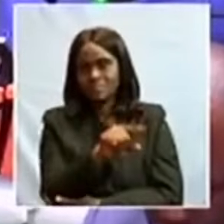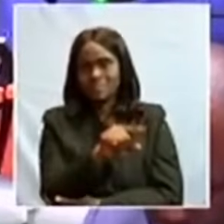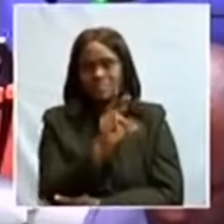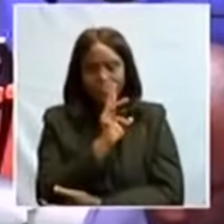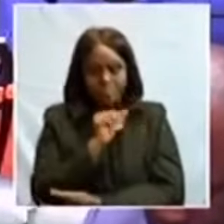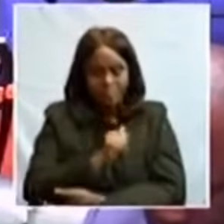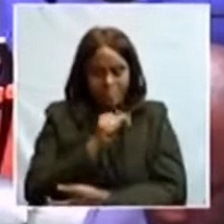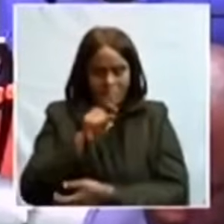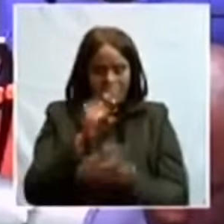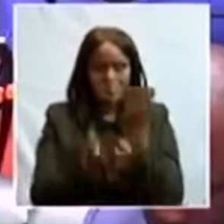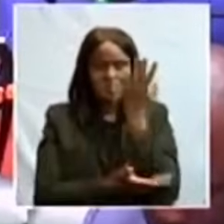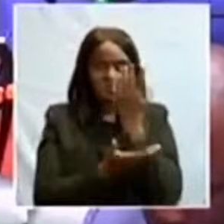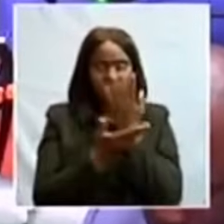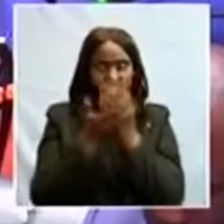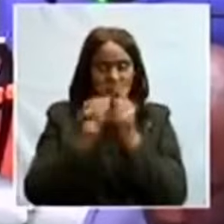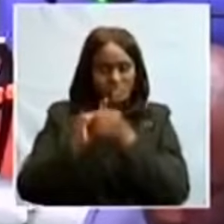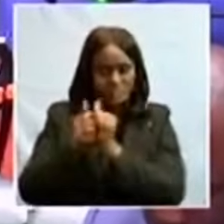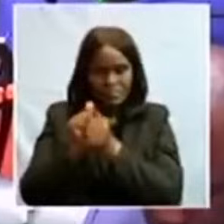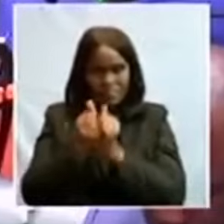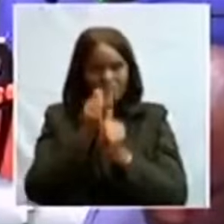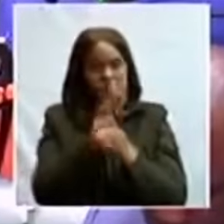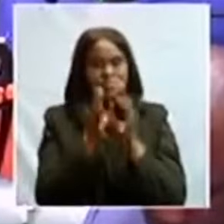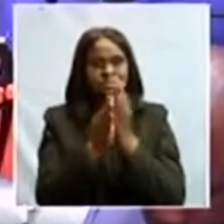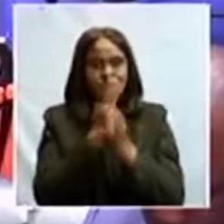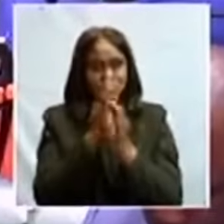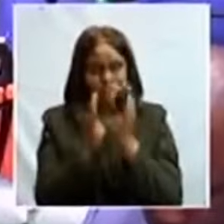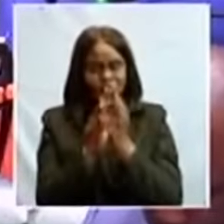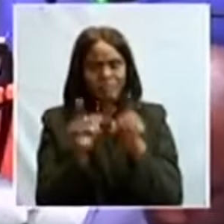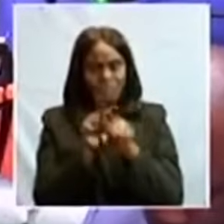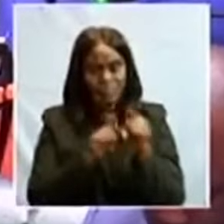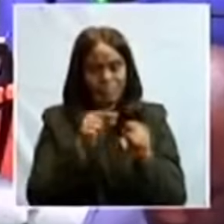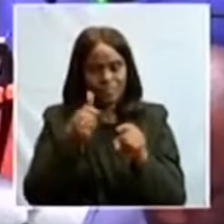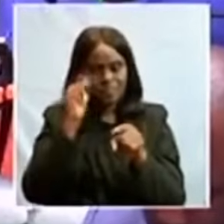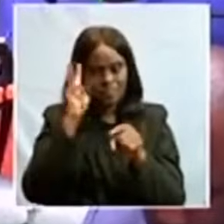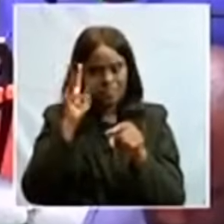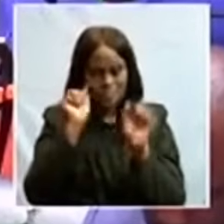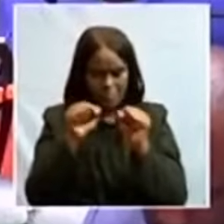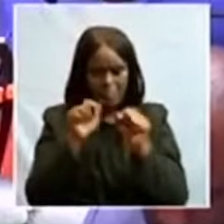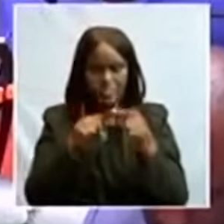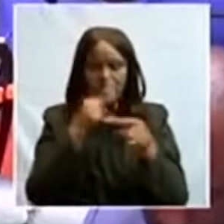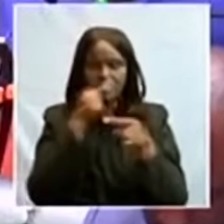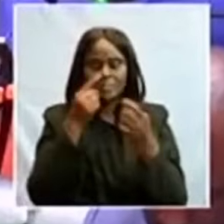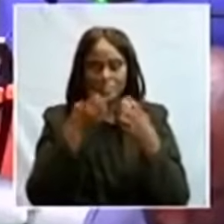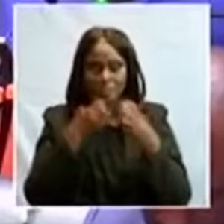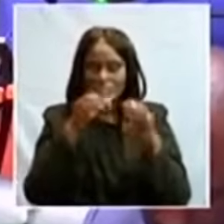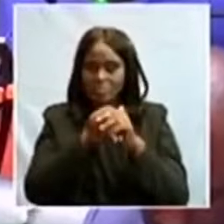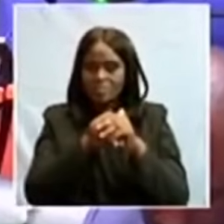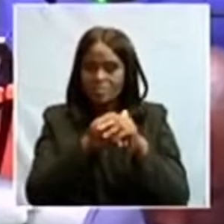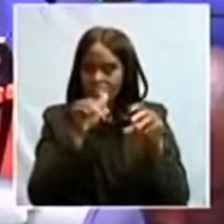We need to improve on sports infrastructure. Right. Then we will be able to say in